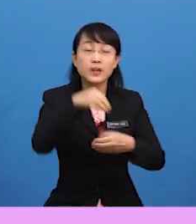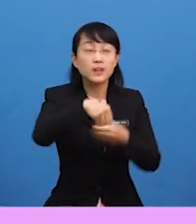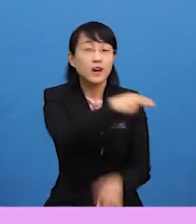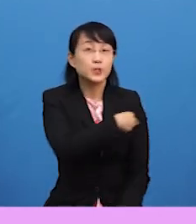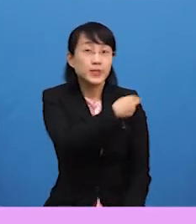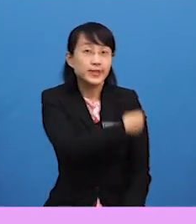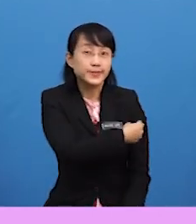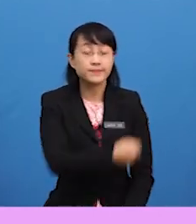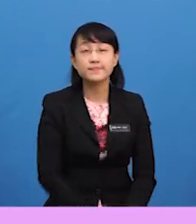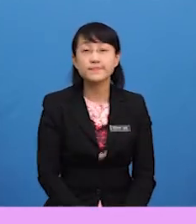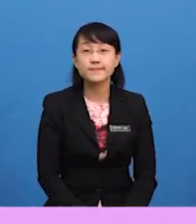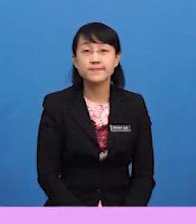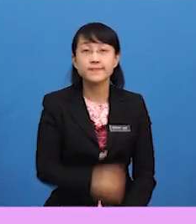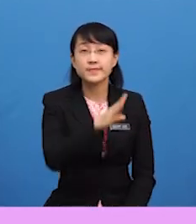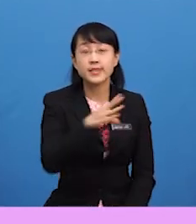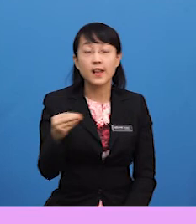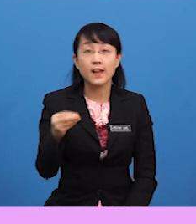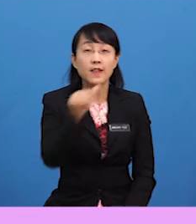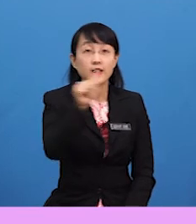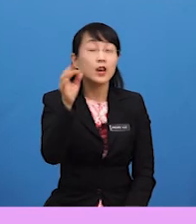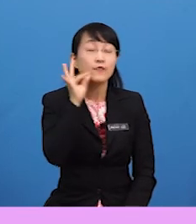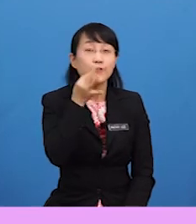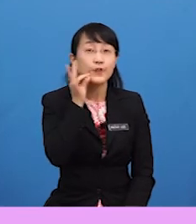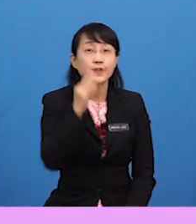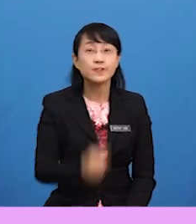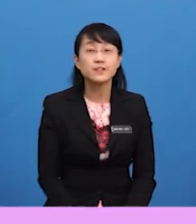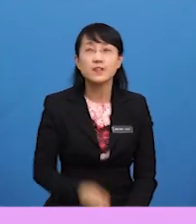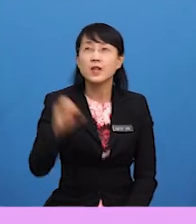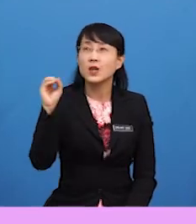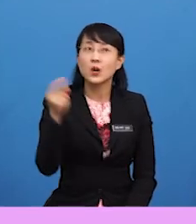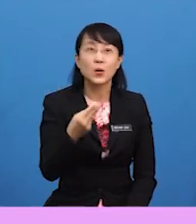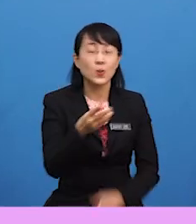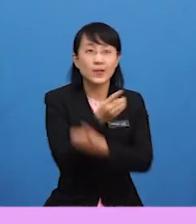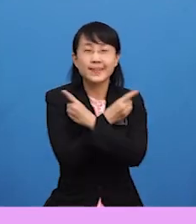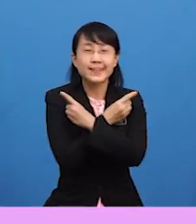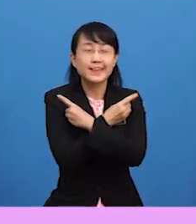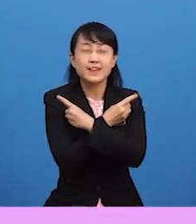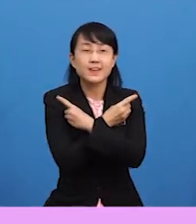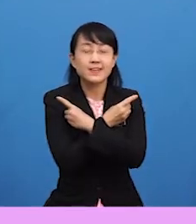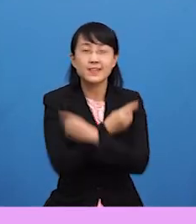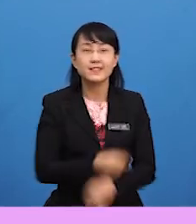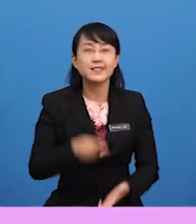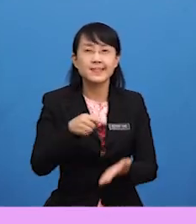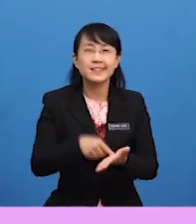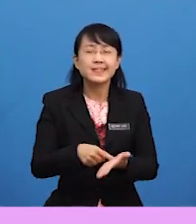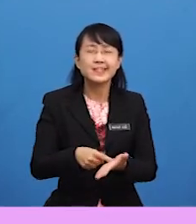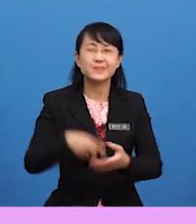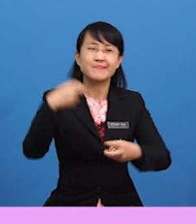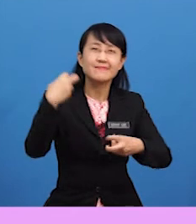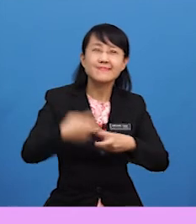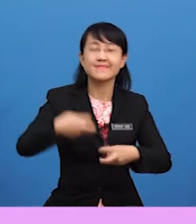hospital and a fruit. Oh dear, this is a little challenging.